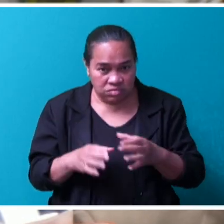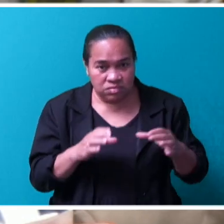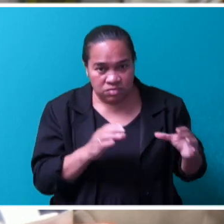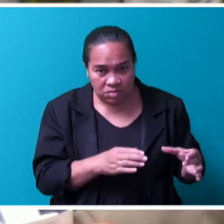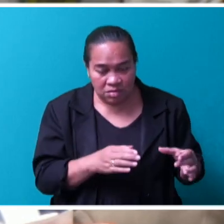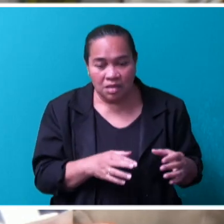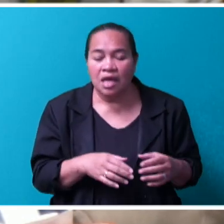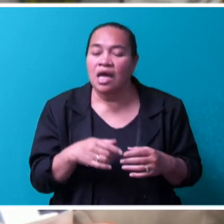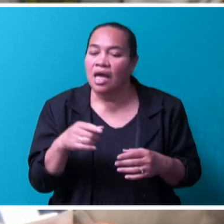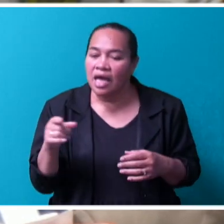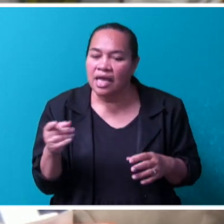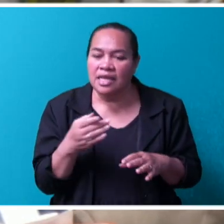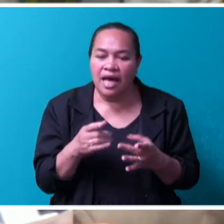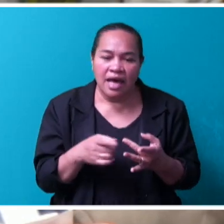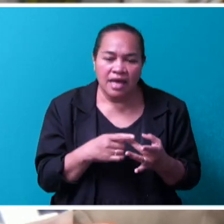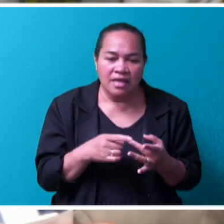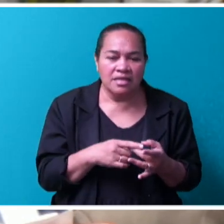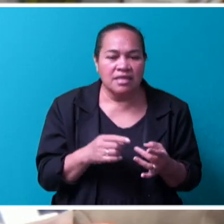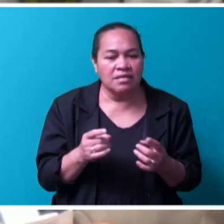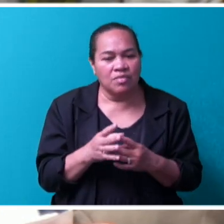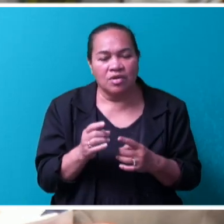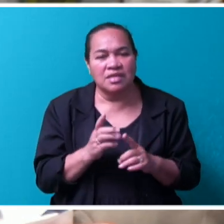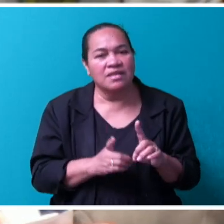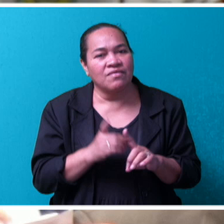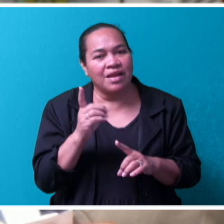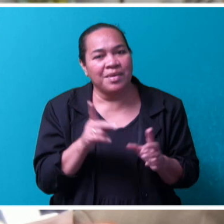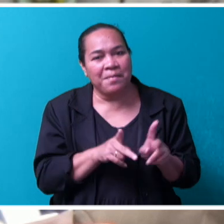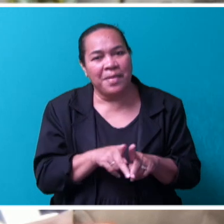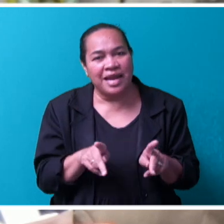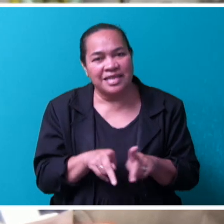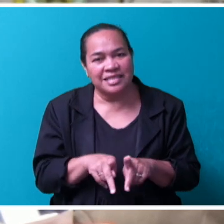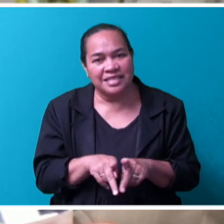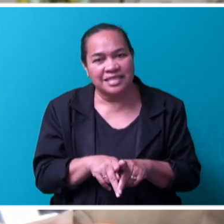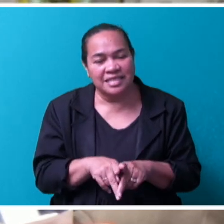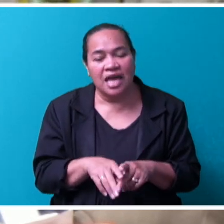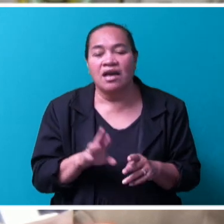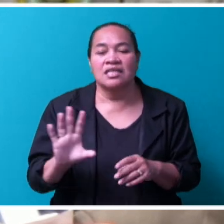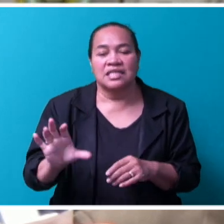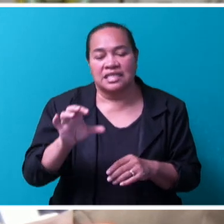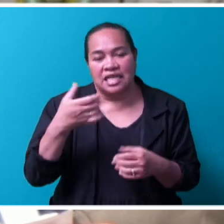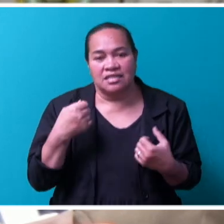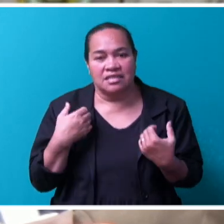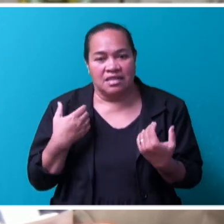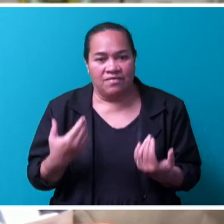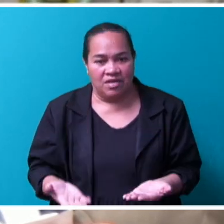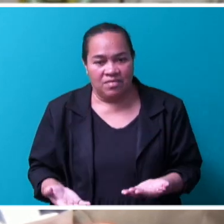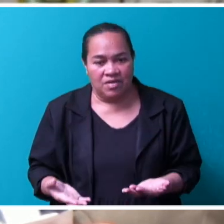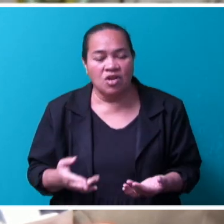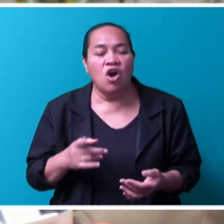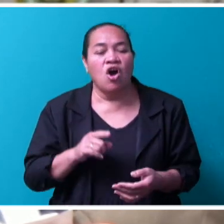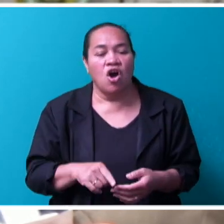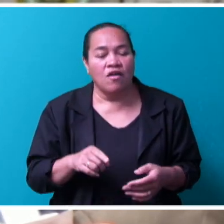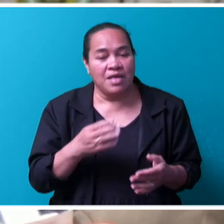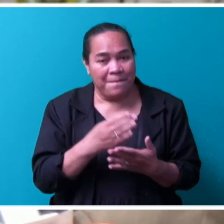and youth groups, and our valued development partners. The successful delivery of the budget depends